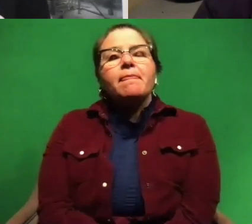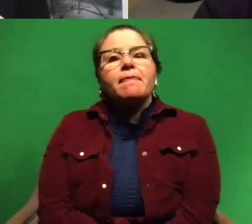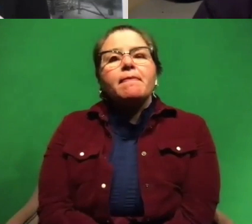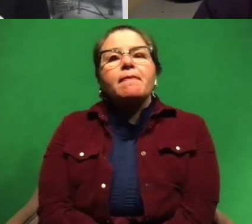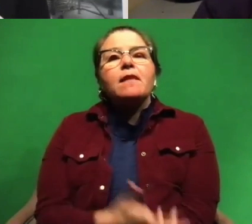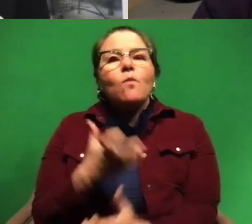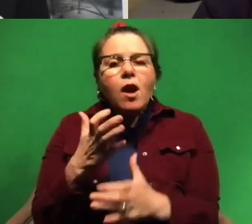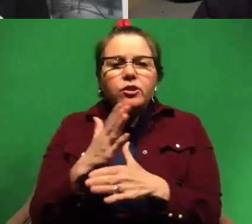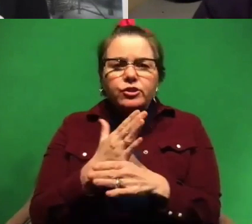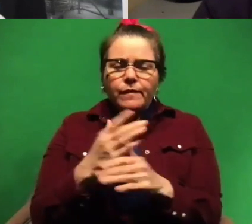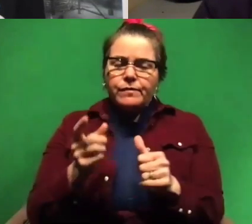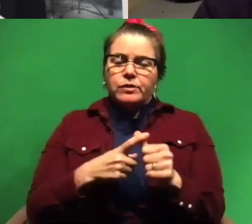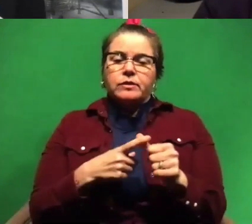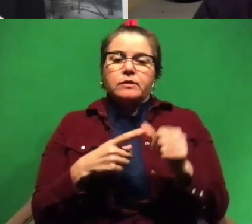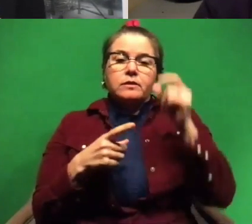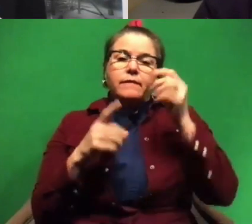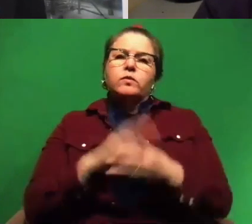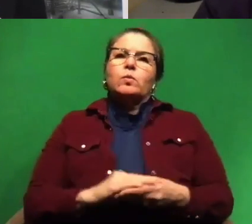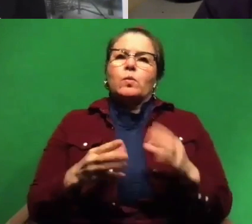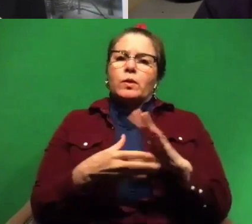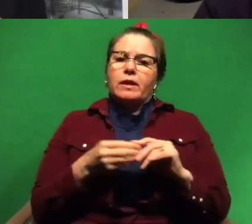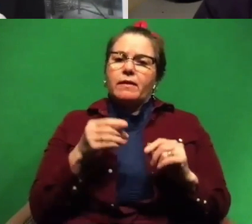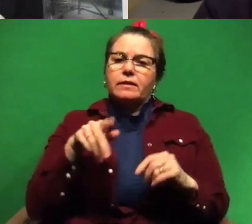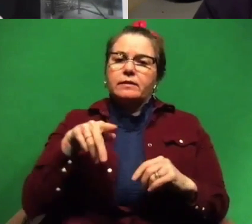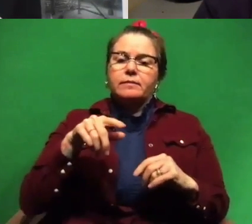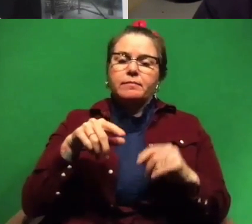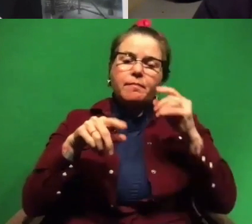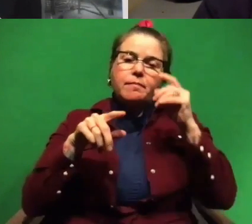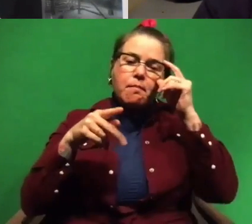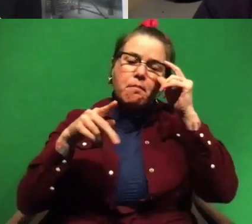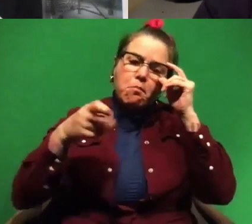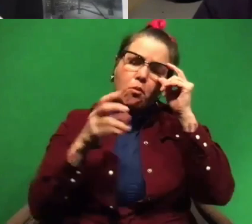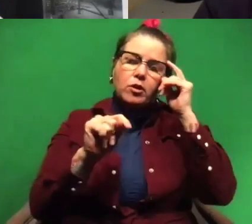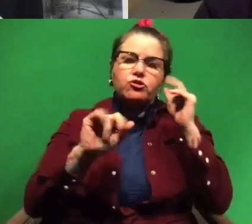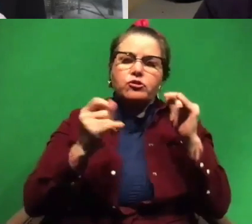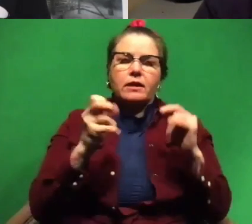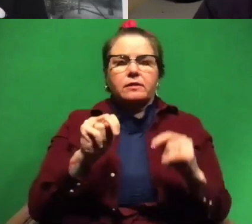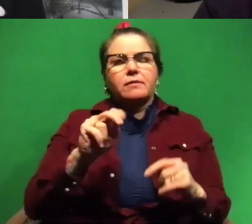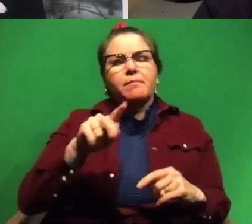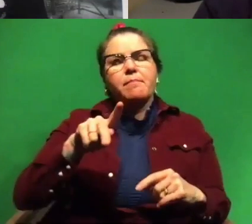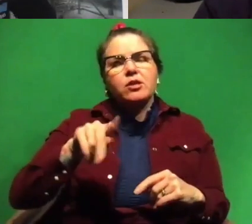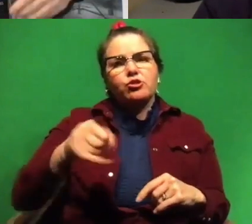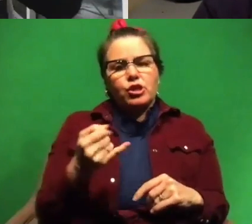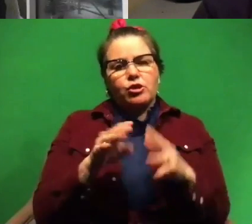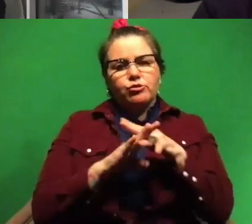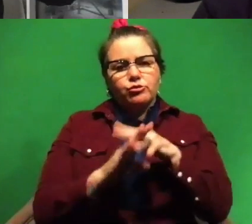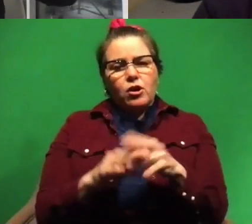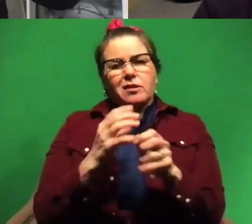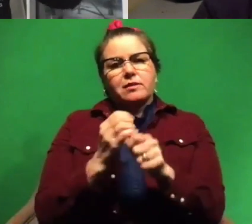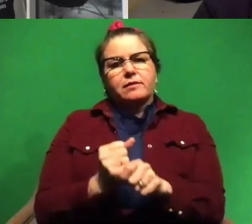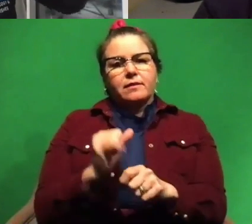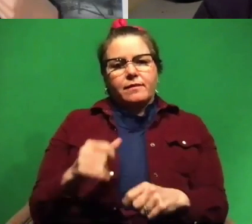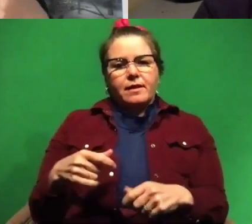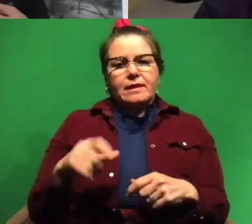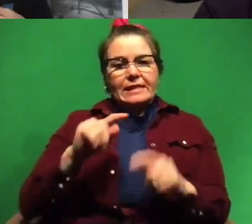tell you guys first the story of this PJ shark. Port Jackson shark is how we call them. And you know, PJ shark,